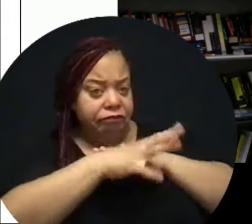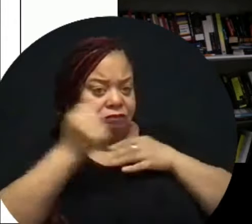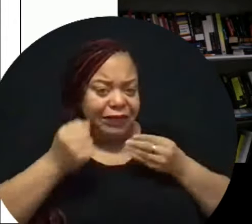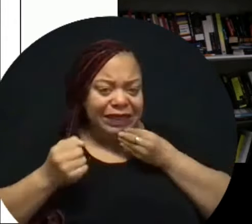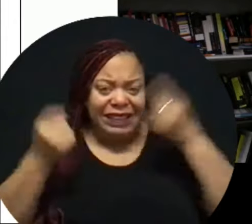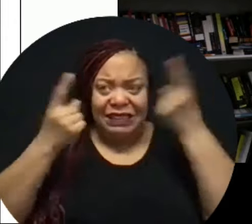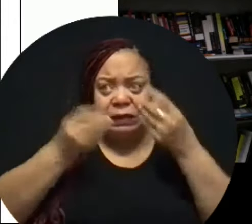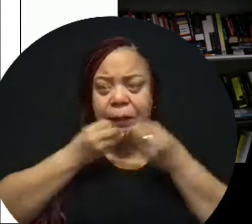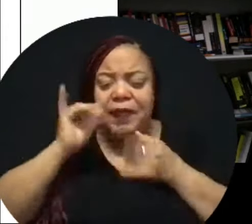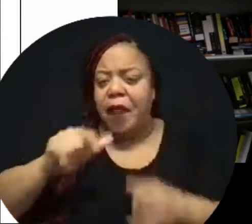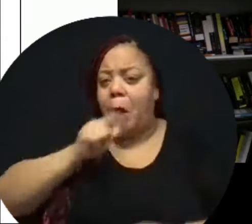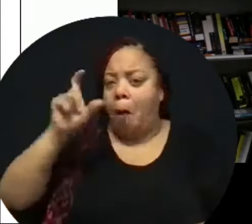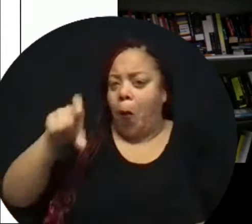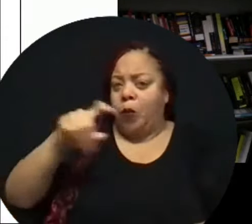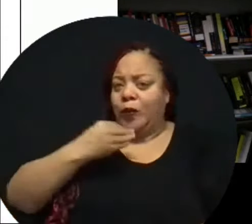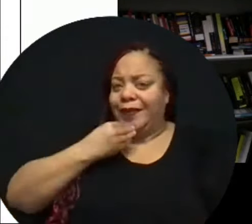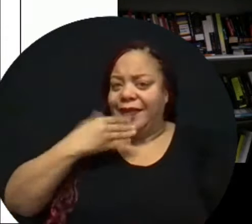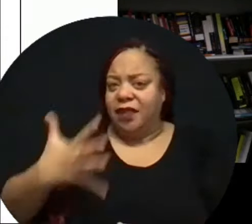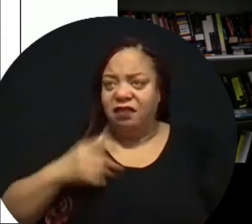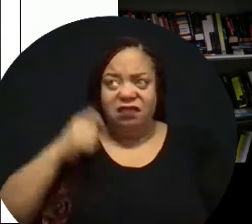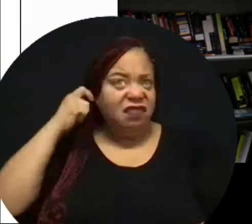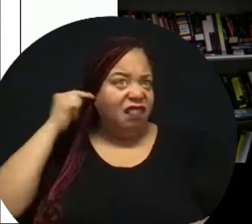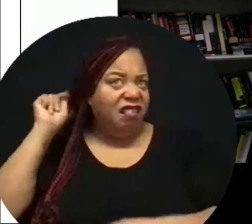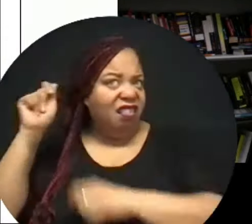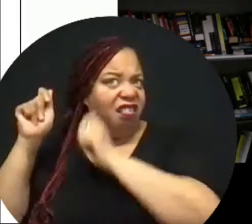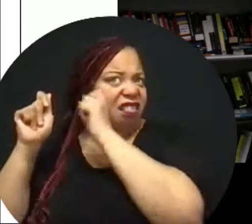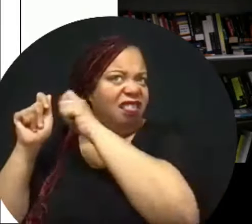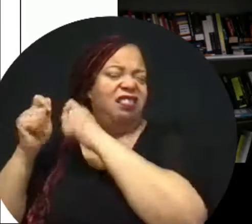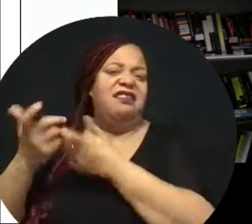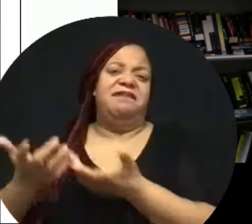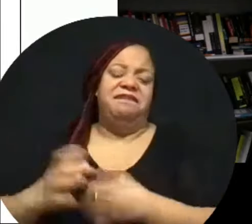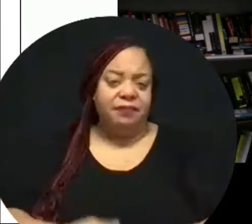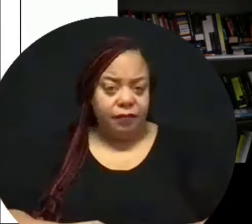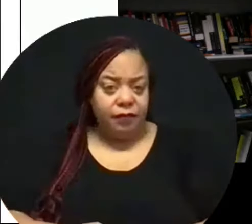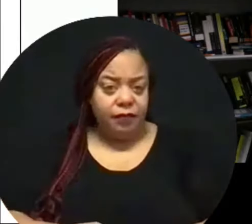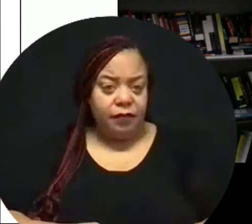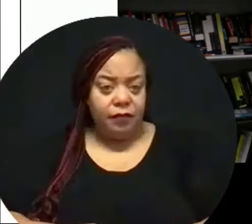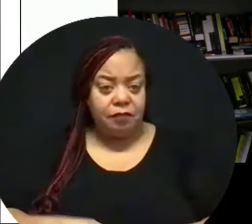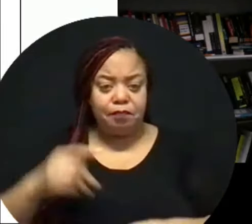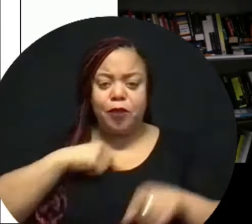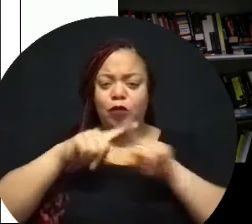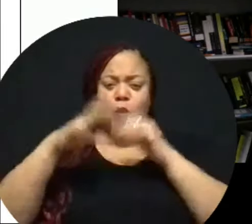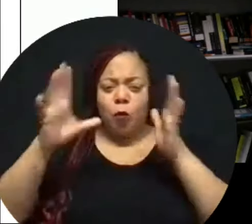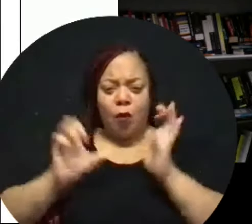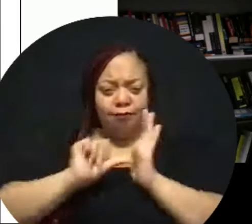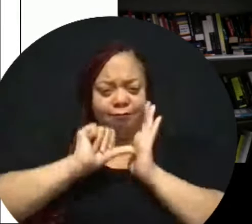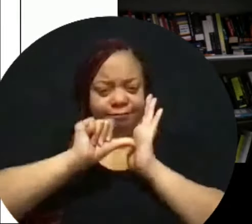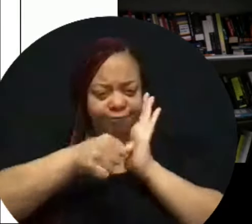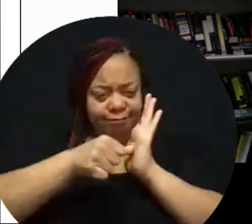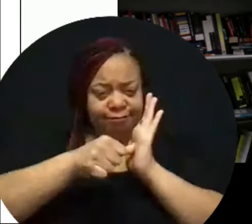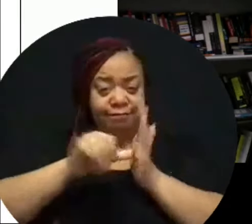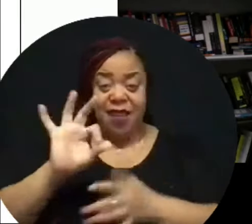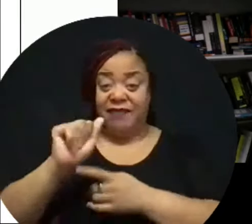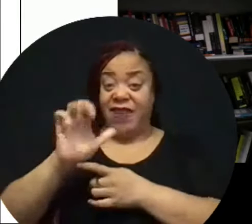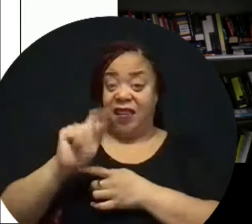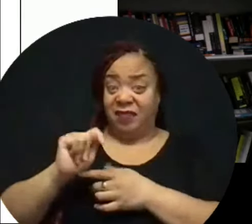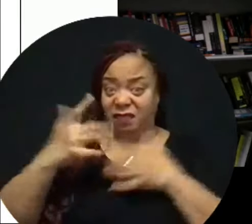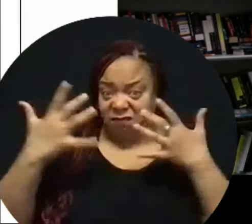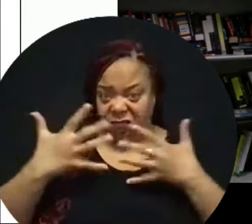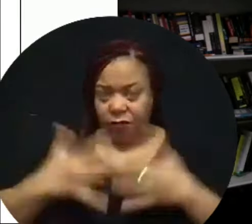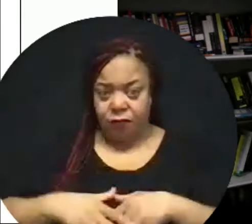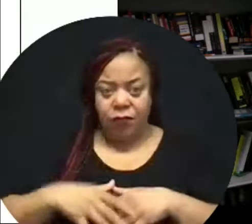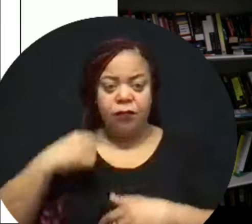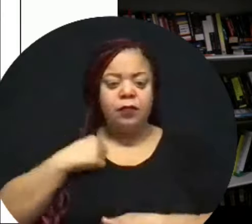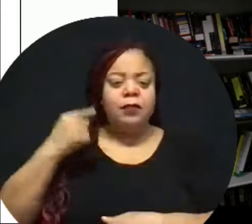talk, the reality that despite the kind of plantation, these various rounds of enclosure and the way that they delimited food,